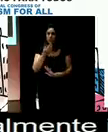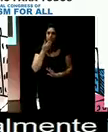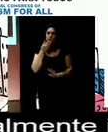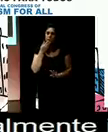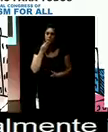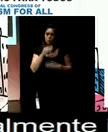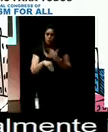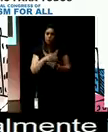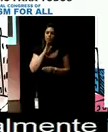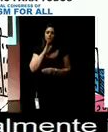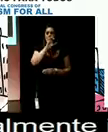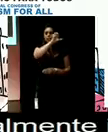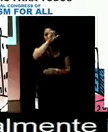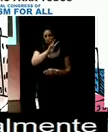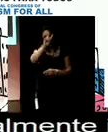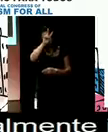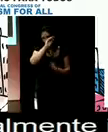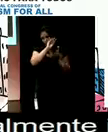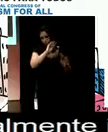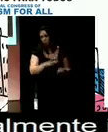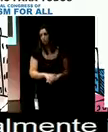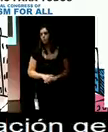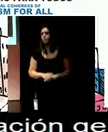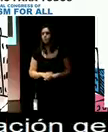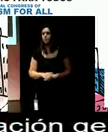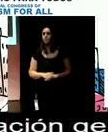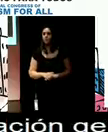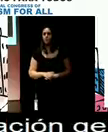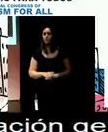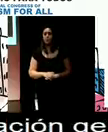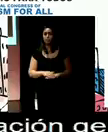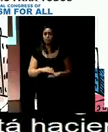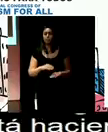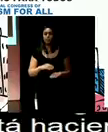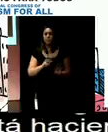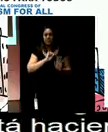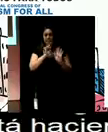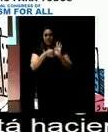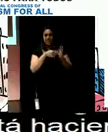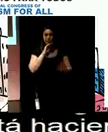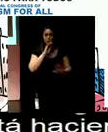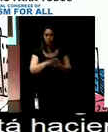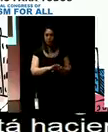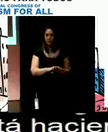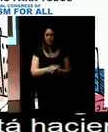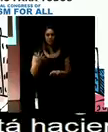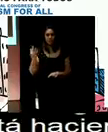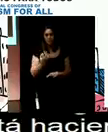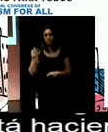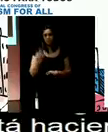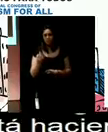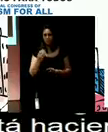accessibility, as in the United States. The application of the implementation of the